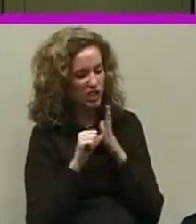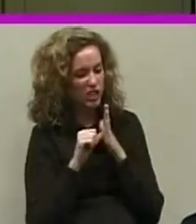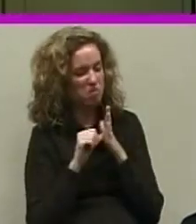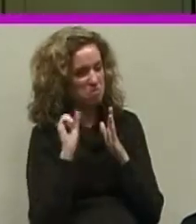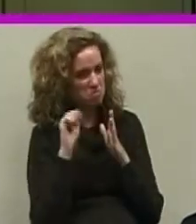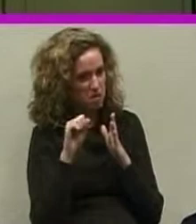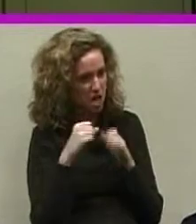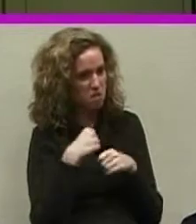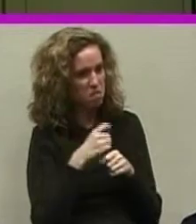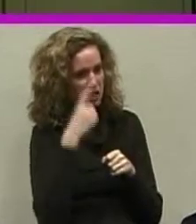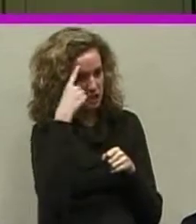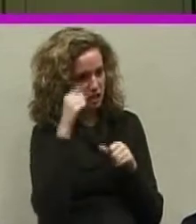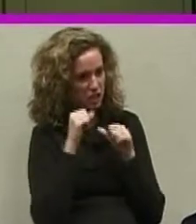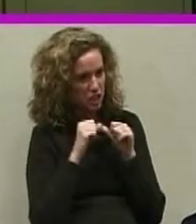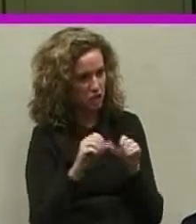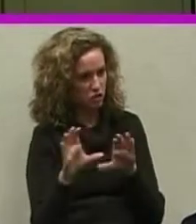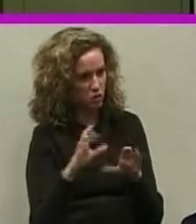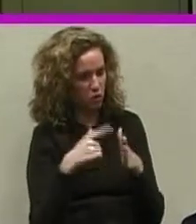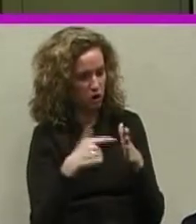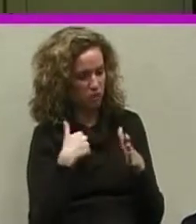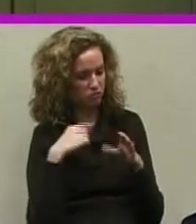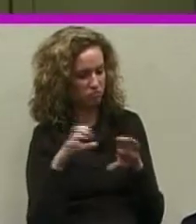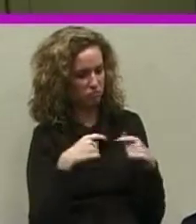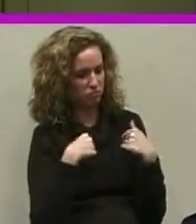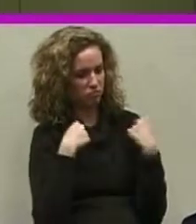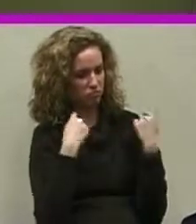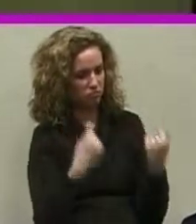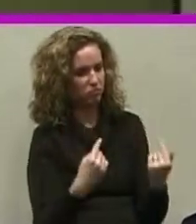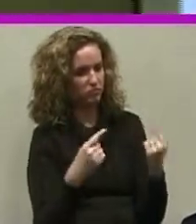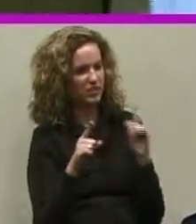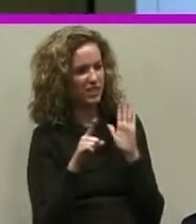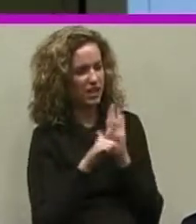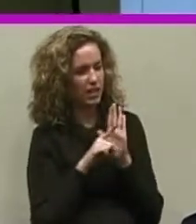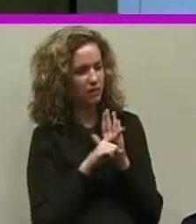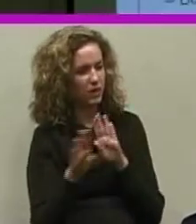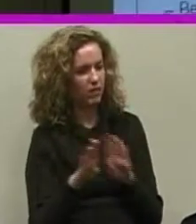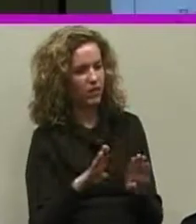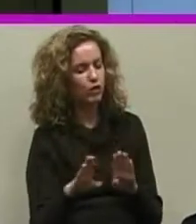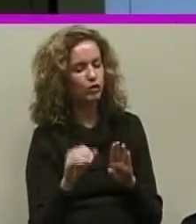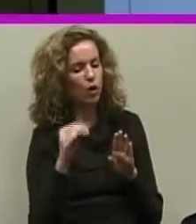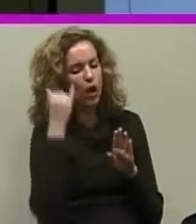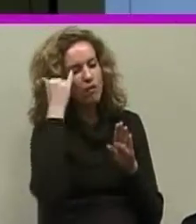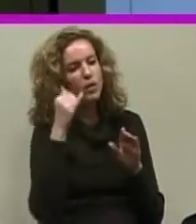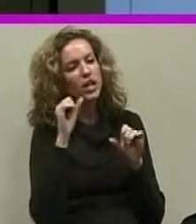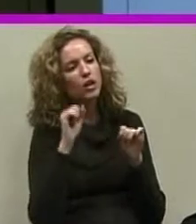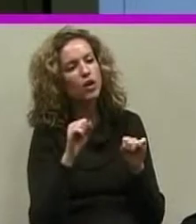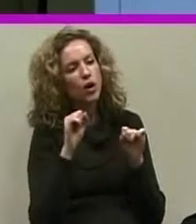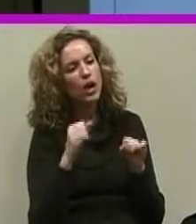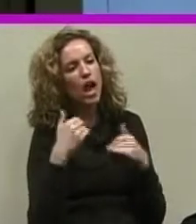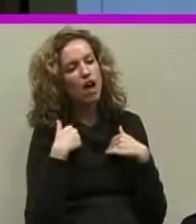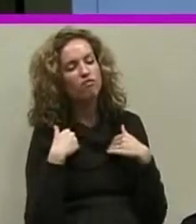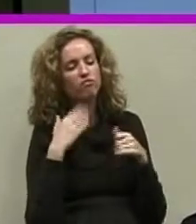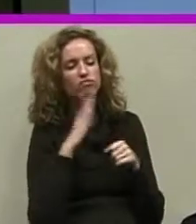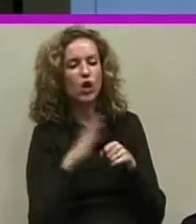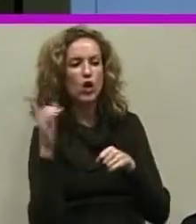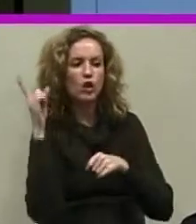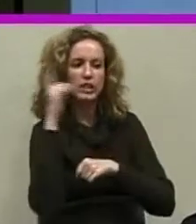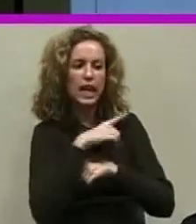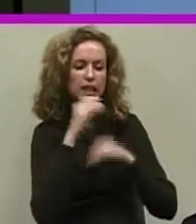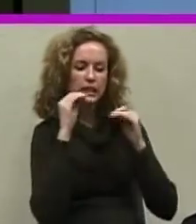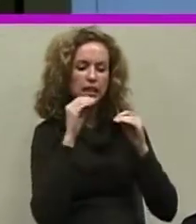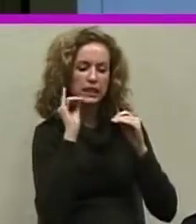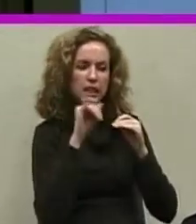sense to just keep doing the same stuff I've been doing. Okay? Now, if we could spend all day long teaching this kid to do something different, as long as the environment plays